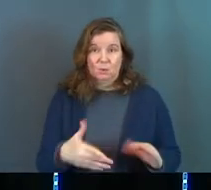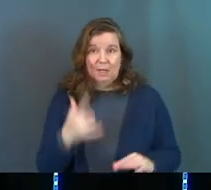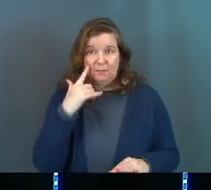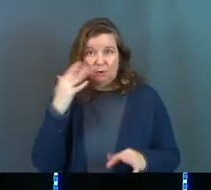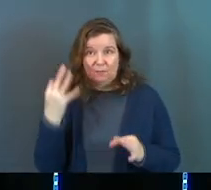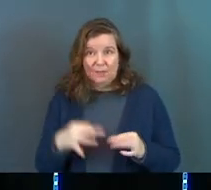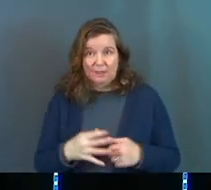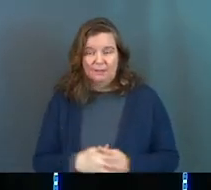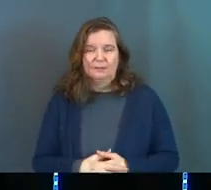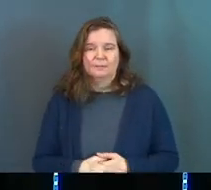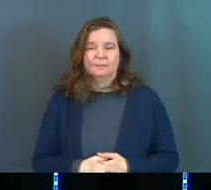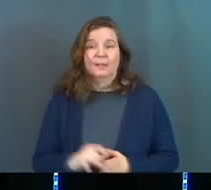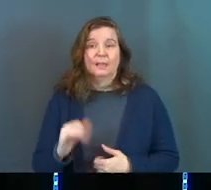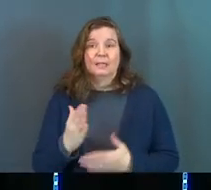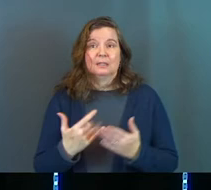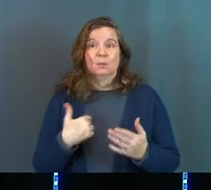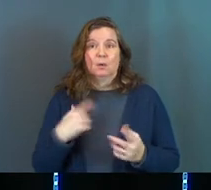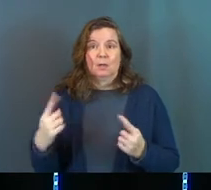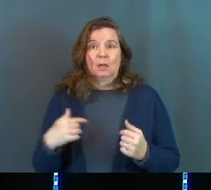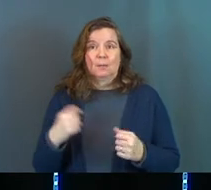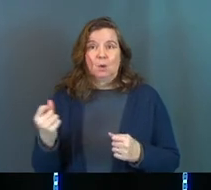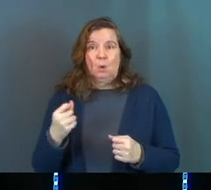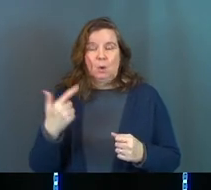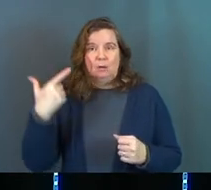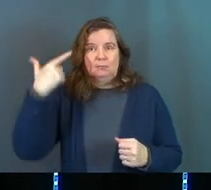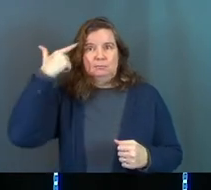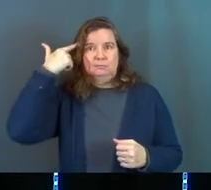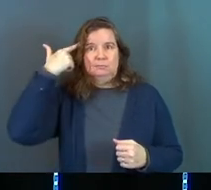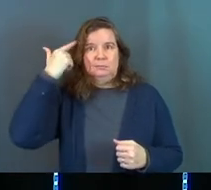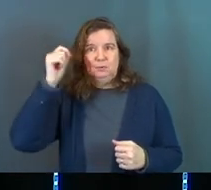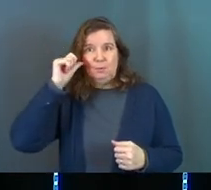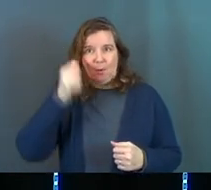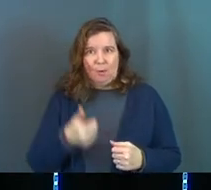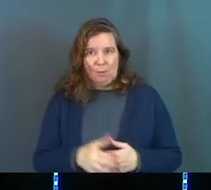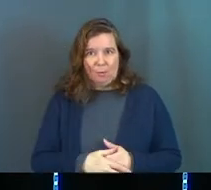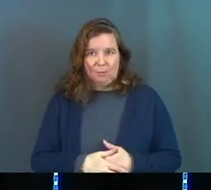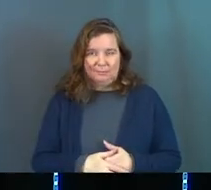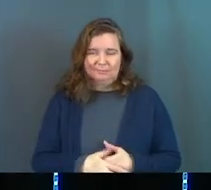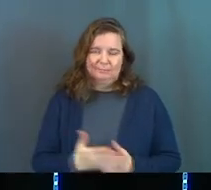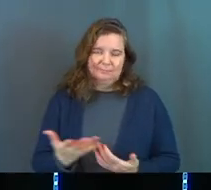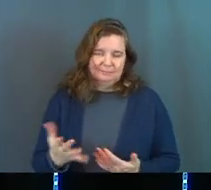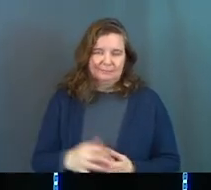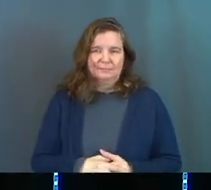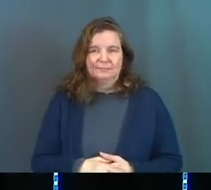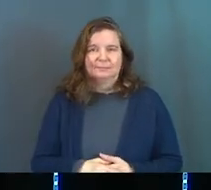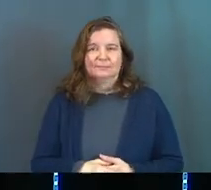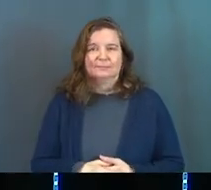faith? Like somebody's going to come and hold a gun up to our heads tomorrow.